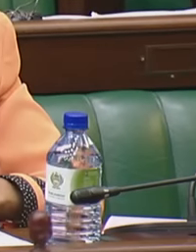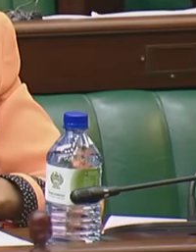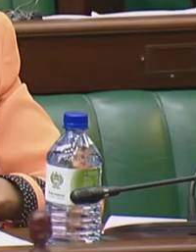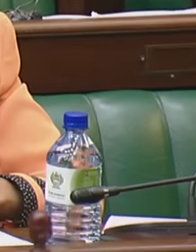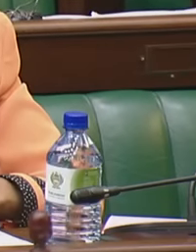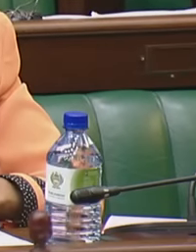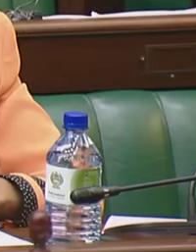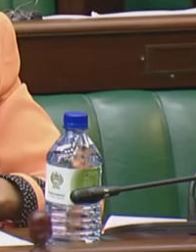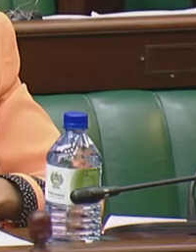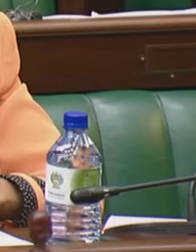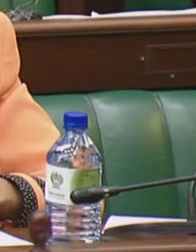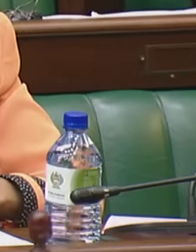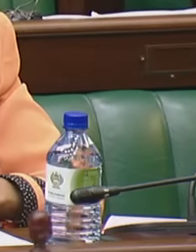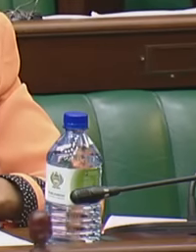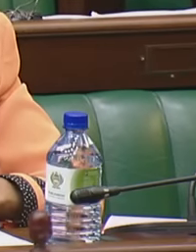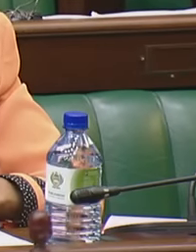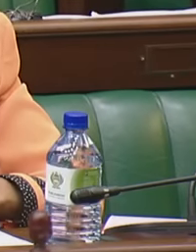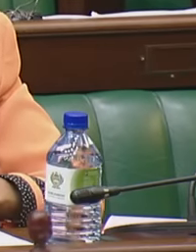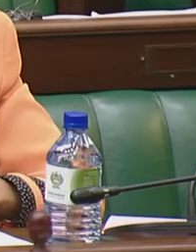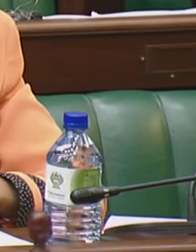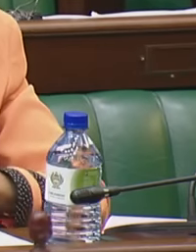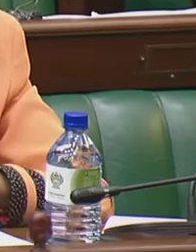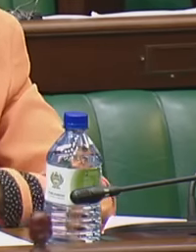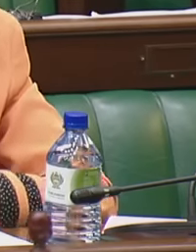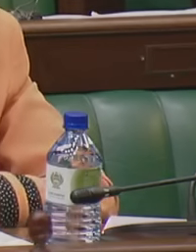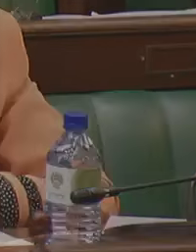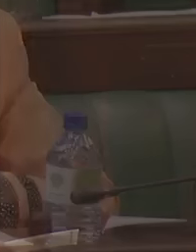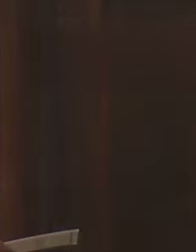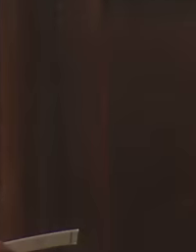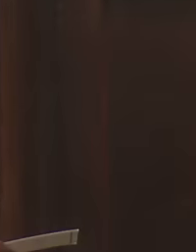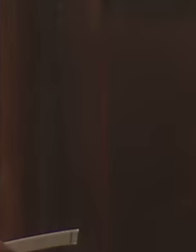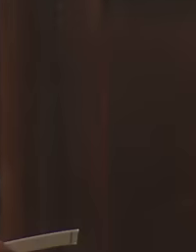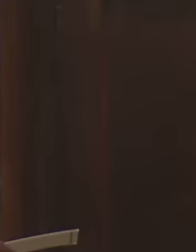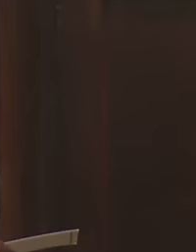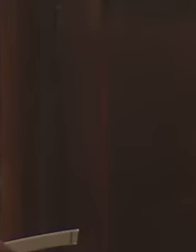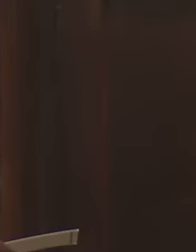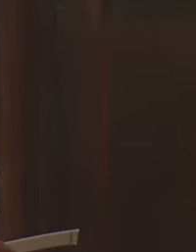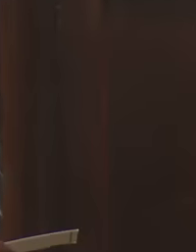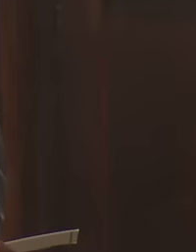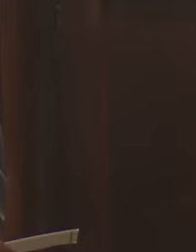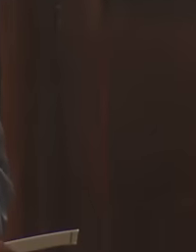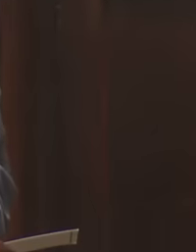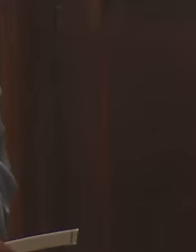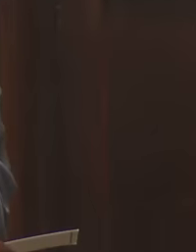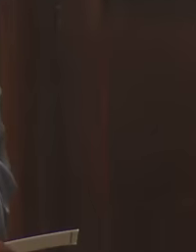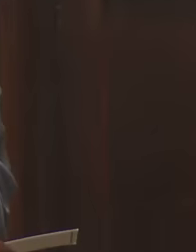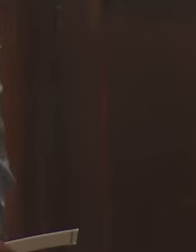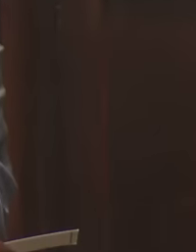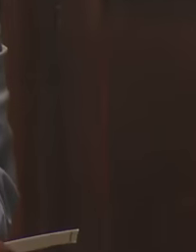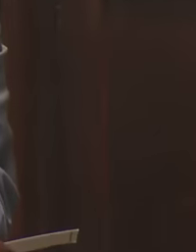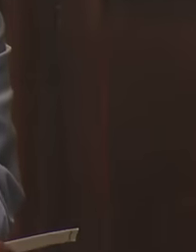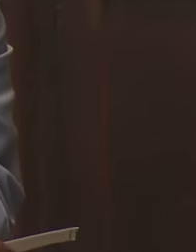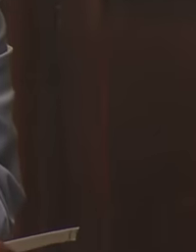address security while respecting human rights constitutes a key challenge of our times. The reality is that the